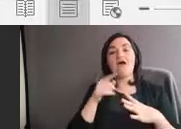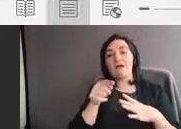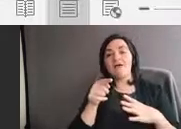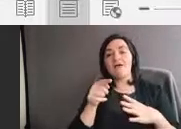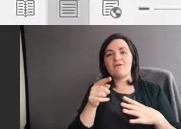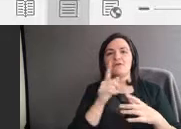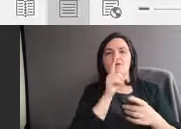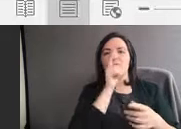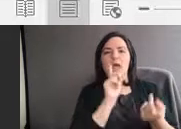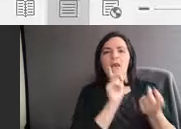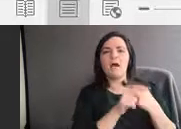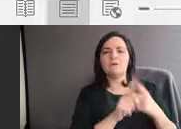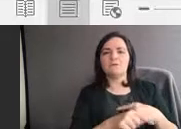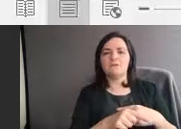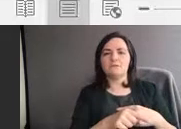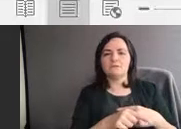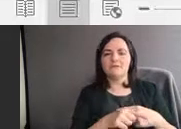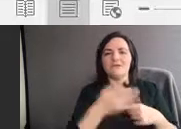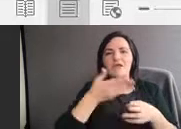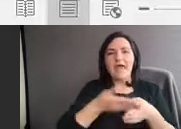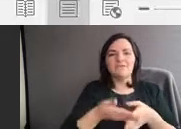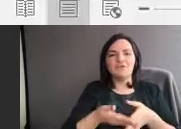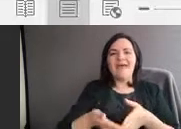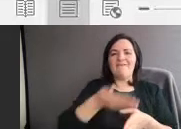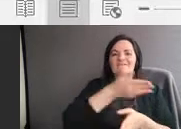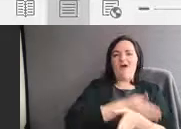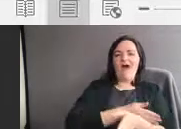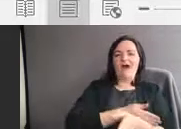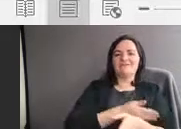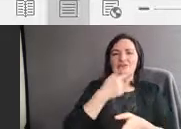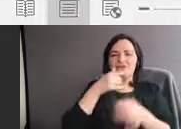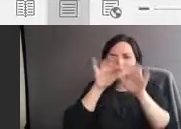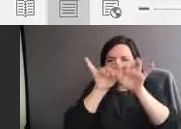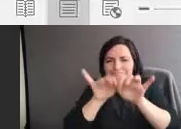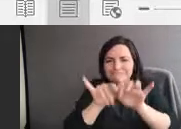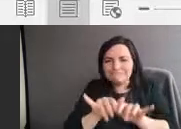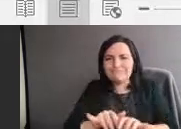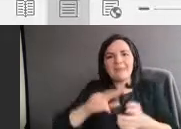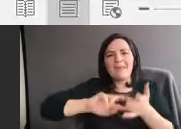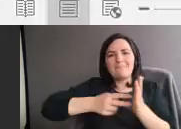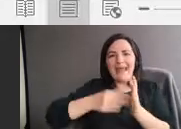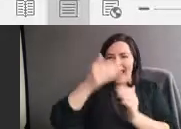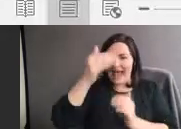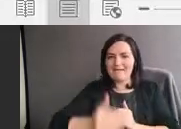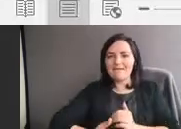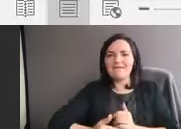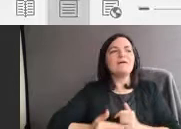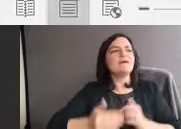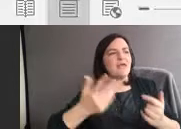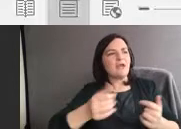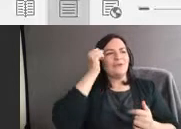can answer them in advance by preparing and completing the plan for Viva.